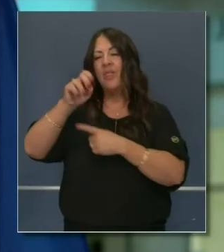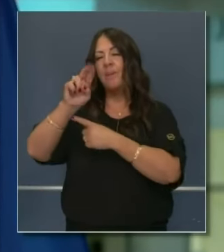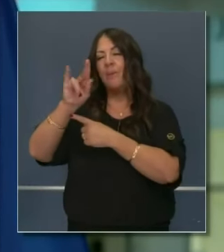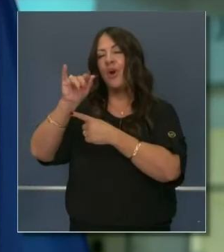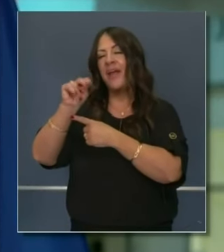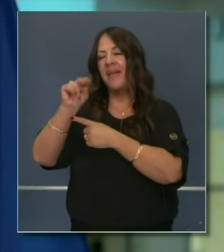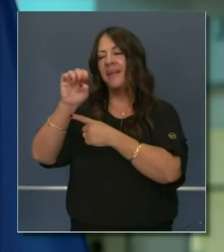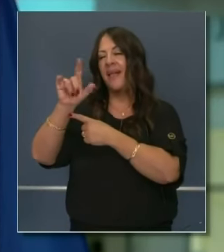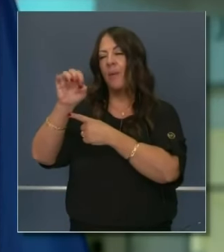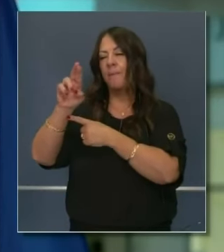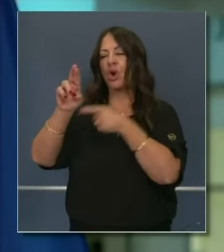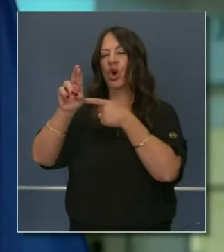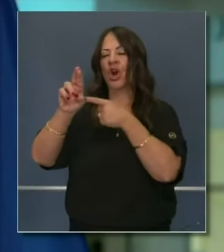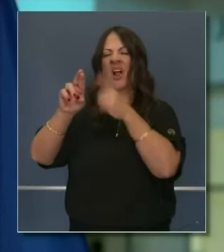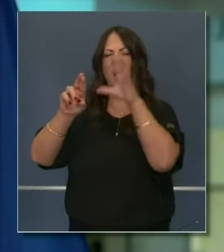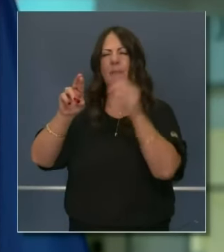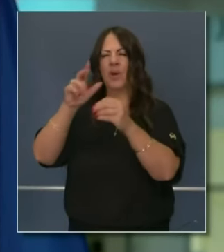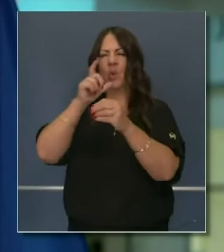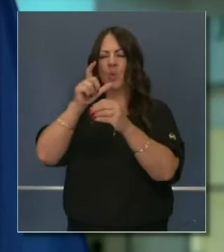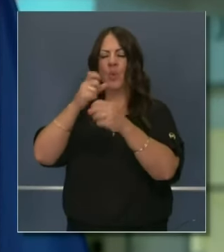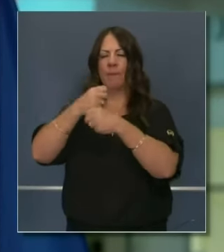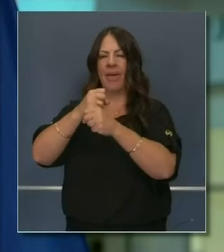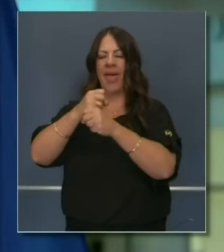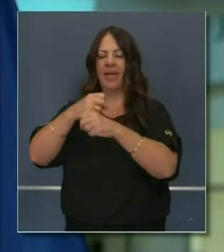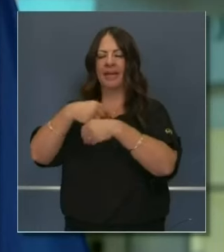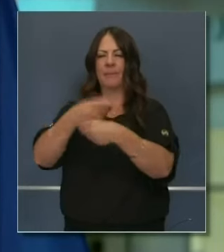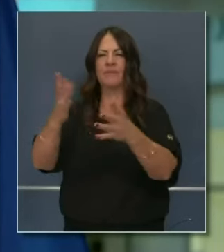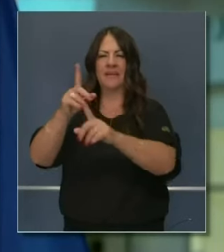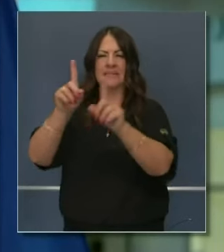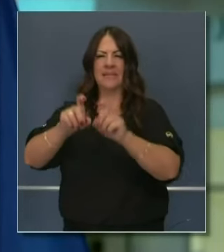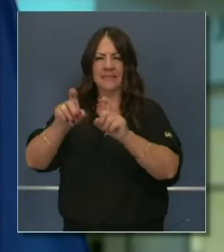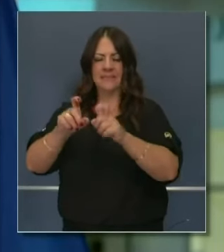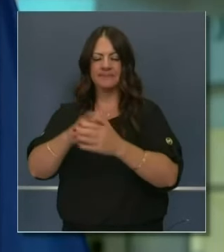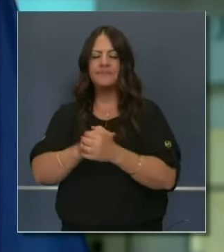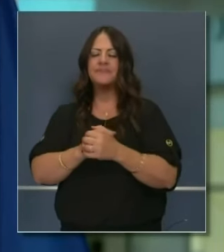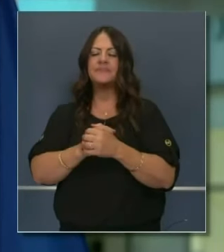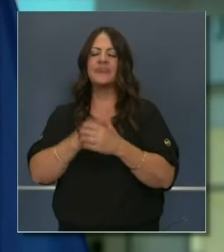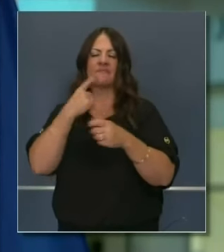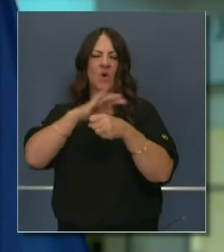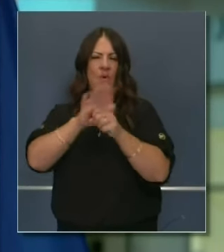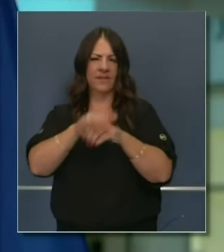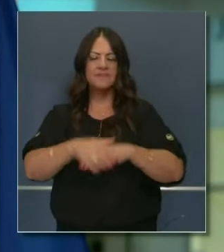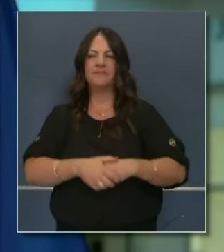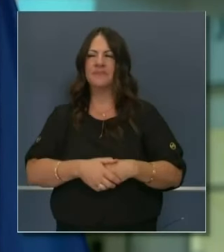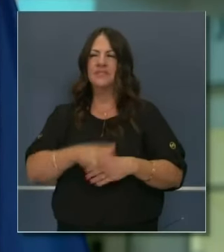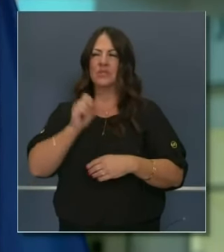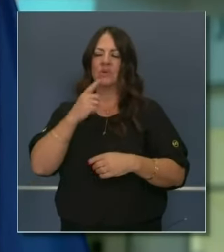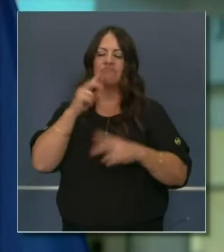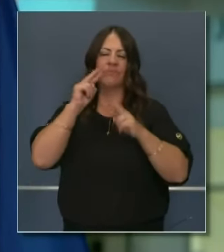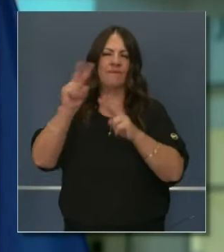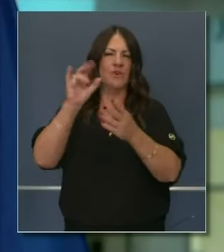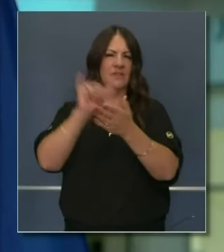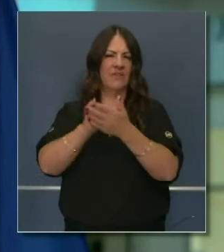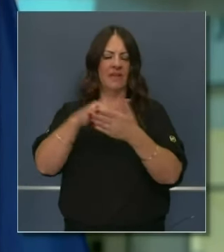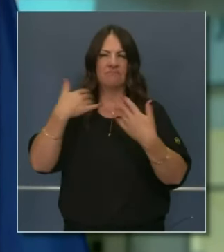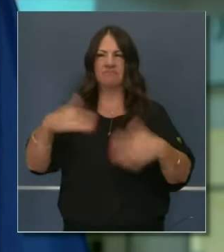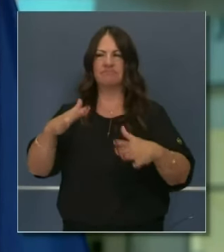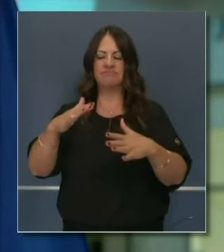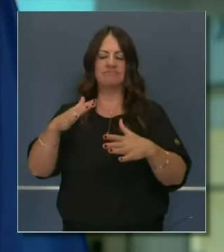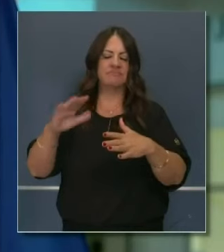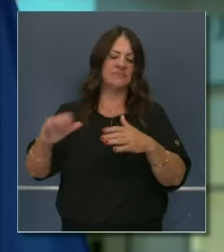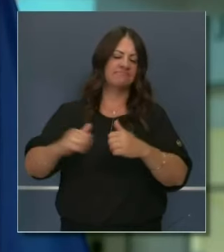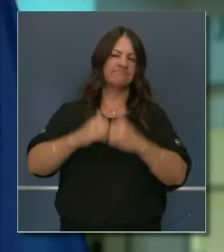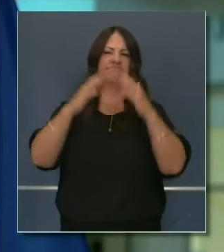about the work that's been done on building out one of the largest facilities of its type in this country here in the state of California,